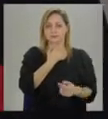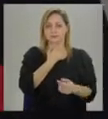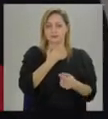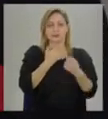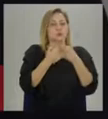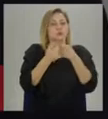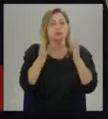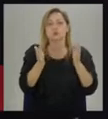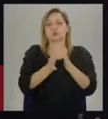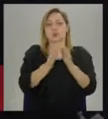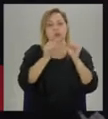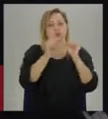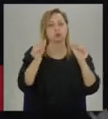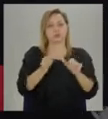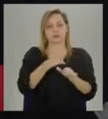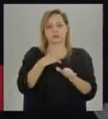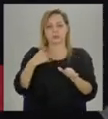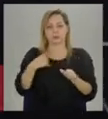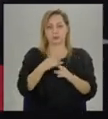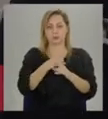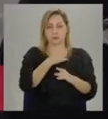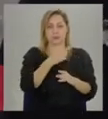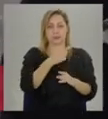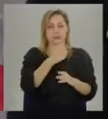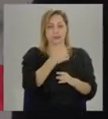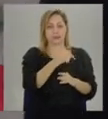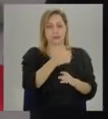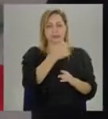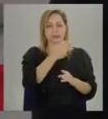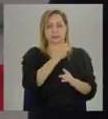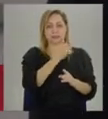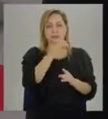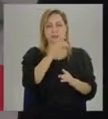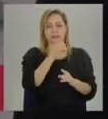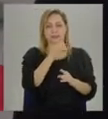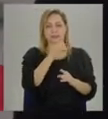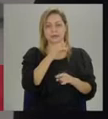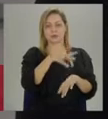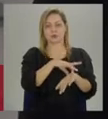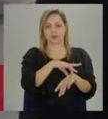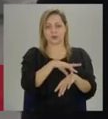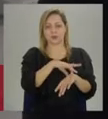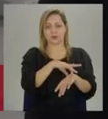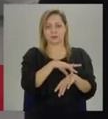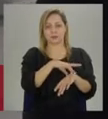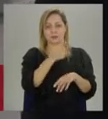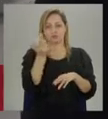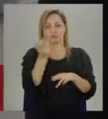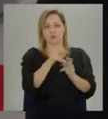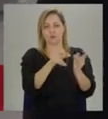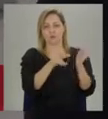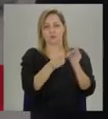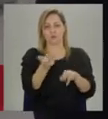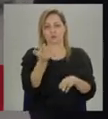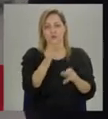for every health system, because we see every day 50 to 60 patients who come to our emergency department